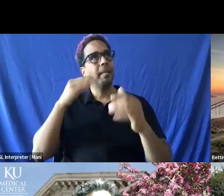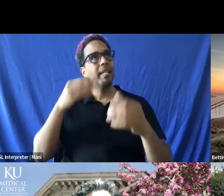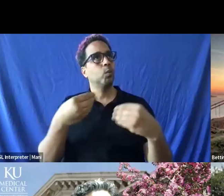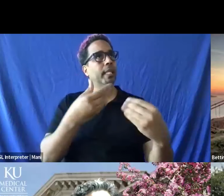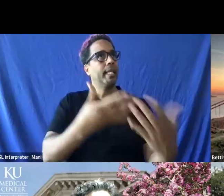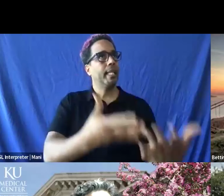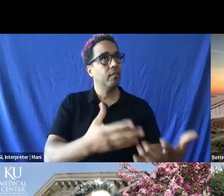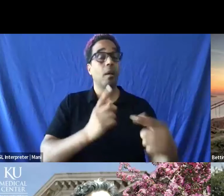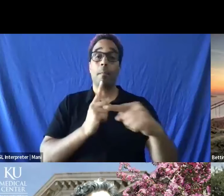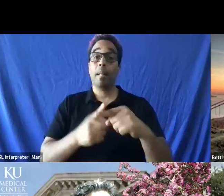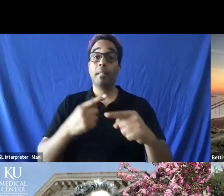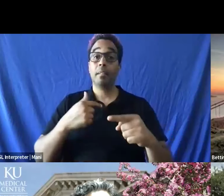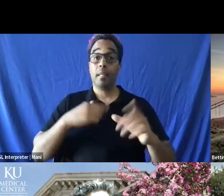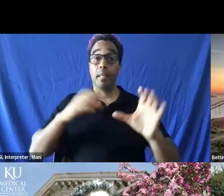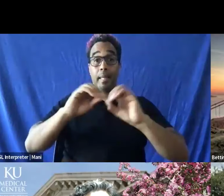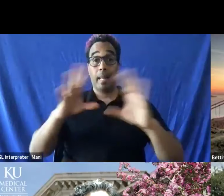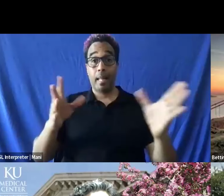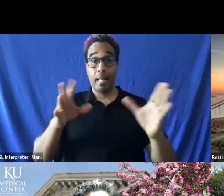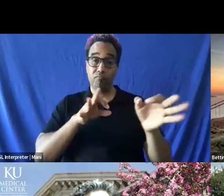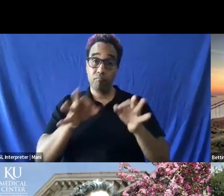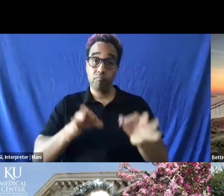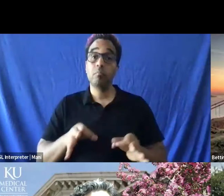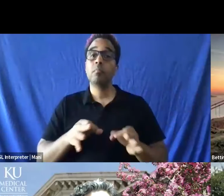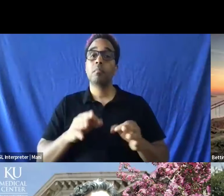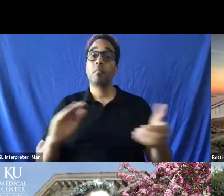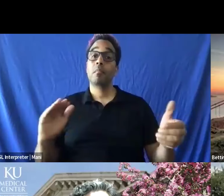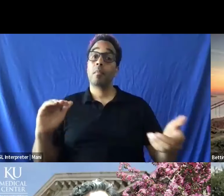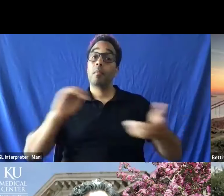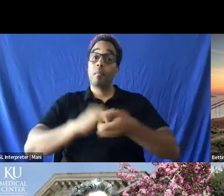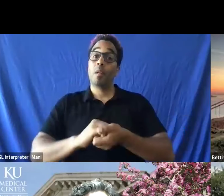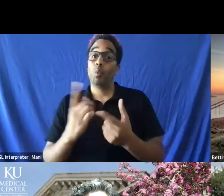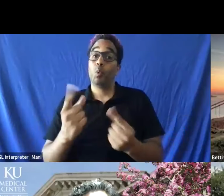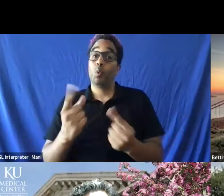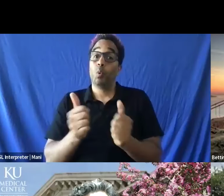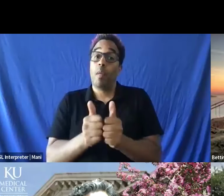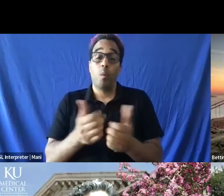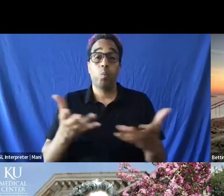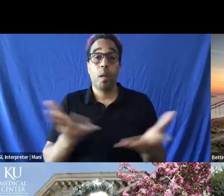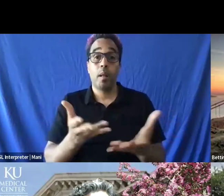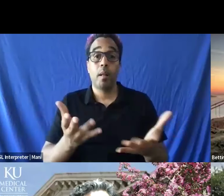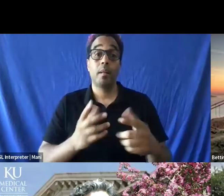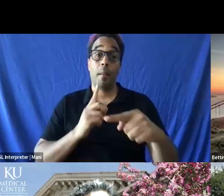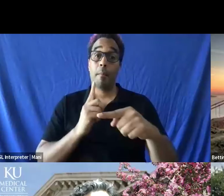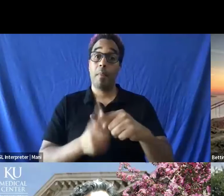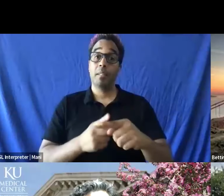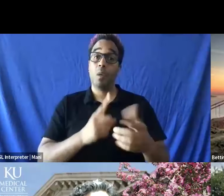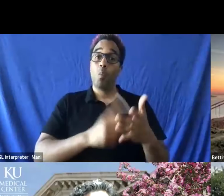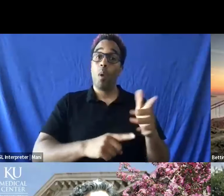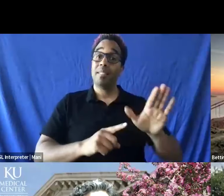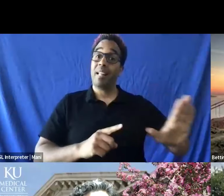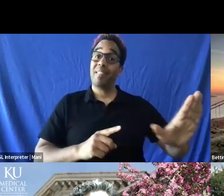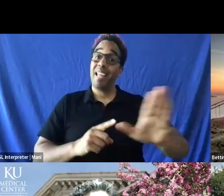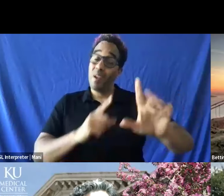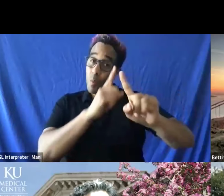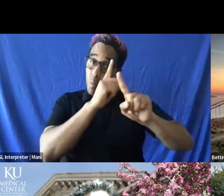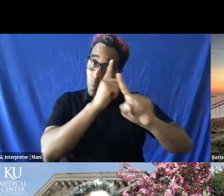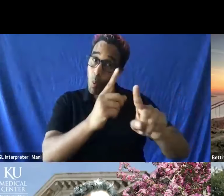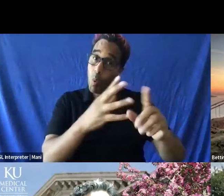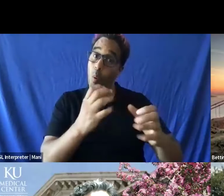going to do together and also make sure that I'm including what everyone else thinks they want to achieve as a result of this